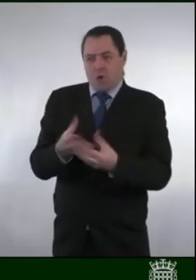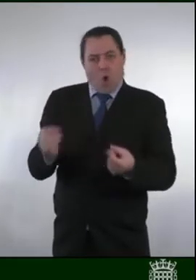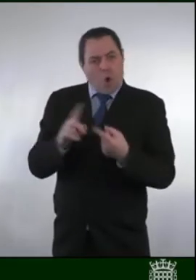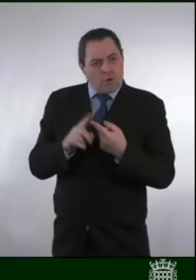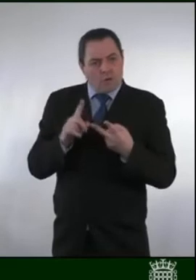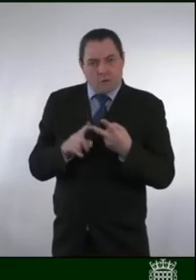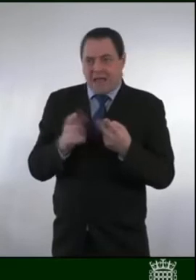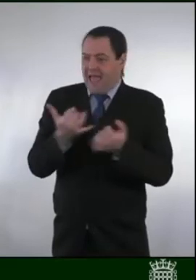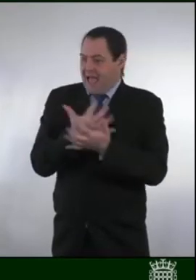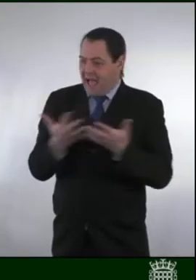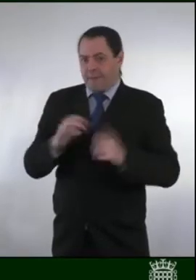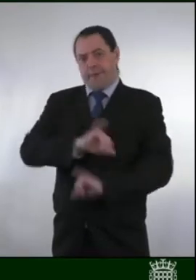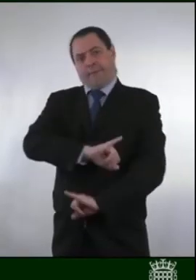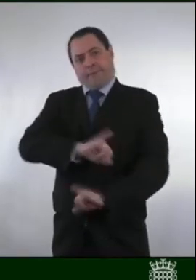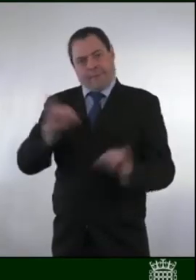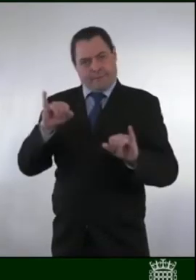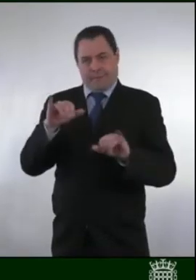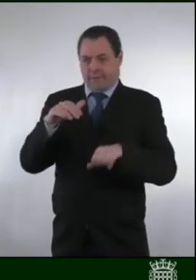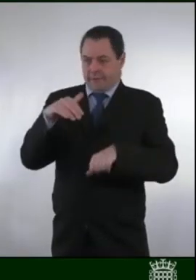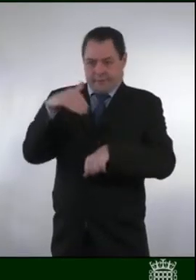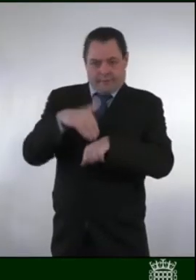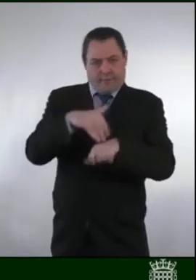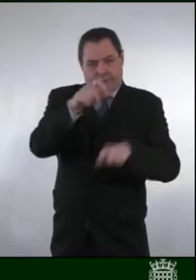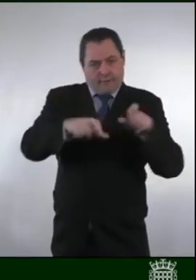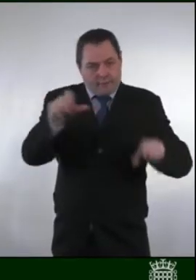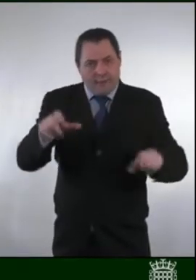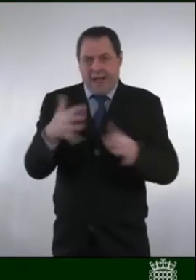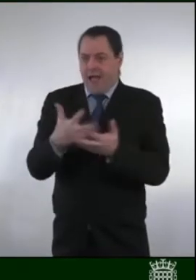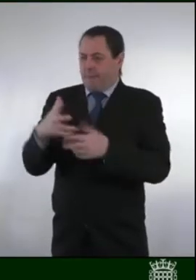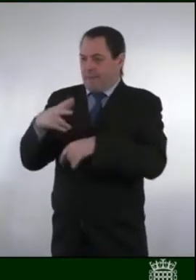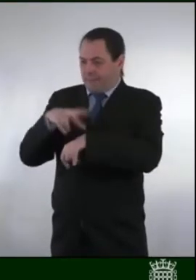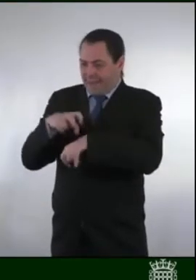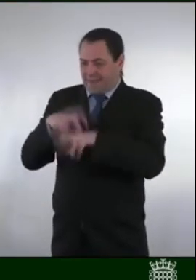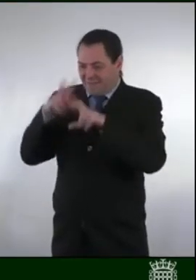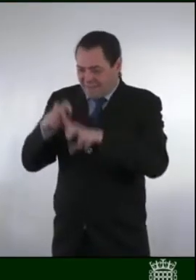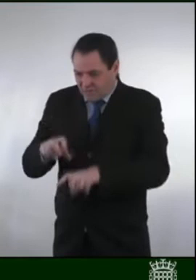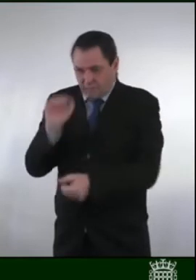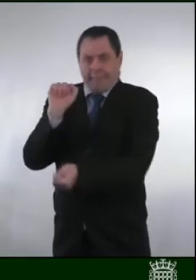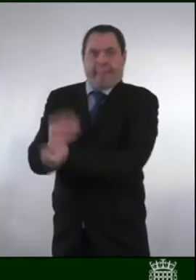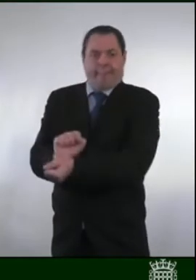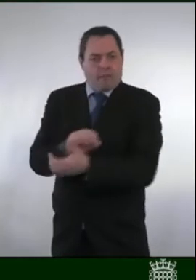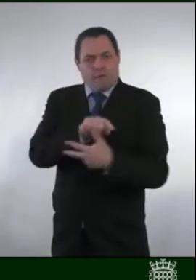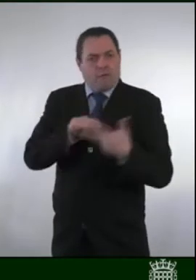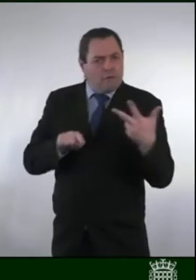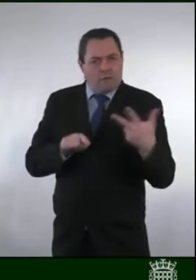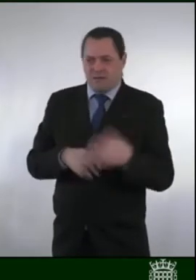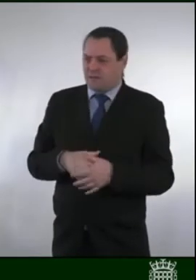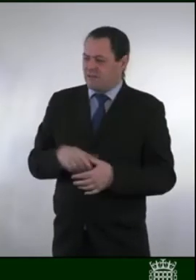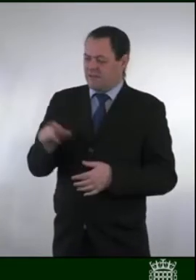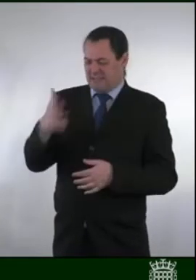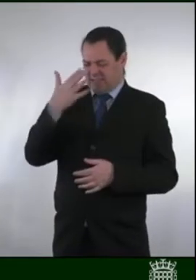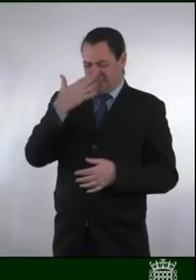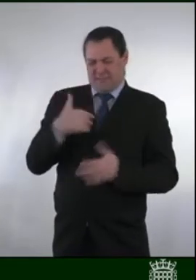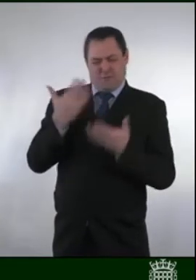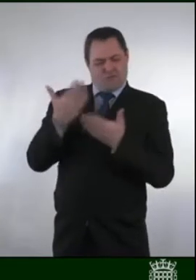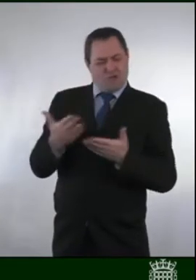many serious offenders this concerns, and how many police investigations have been investigated? Mr. Speaker, it's becoming a feature of the Right Honourable